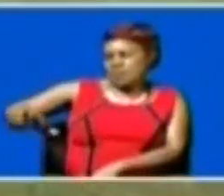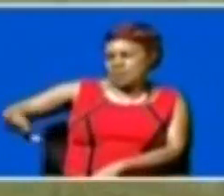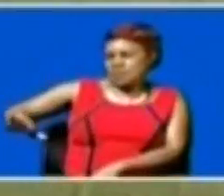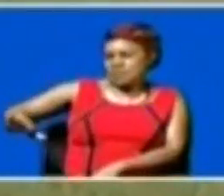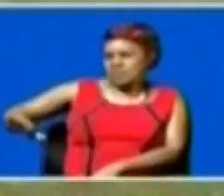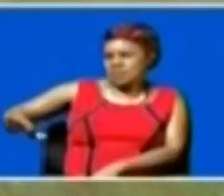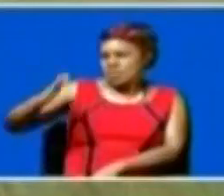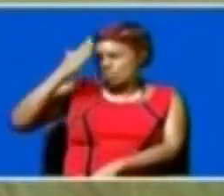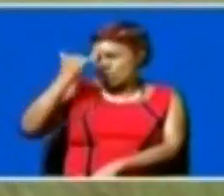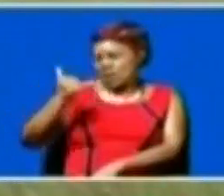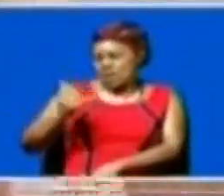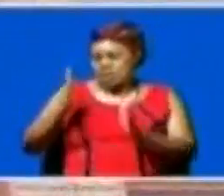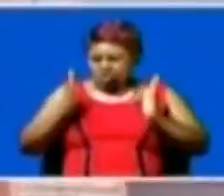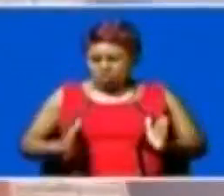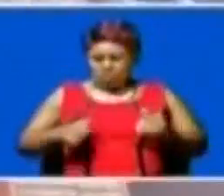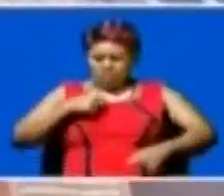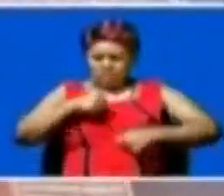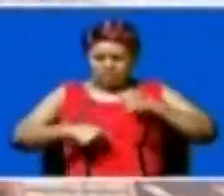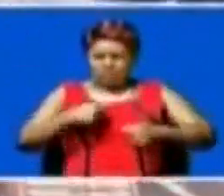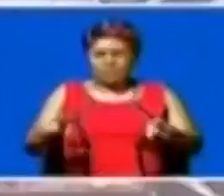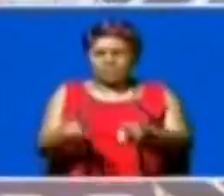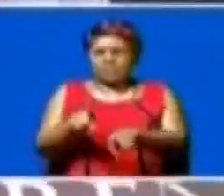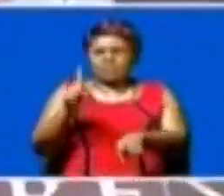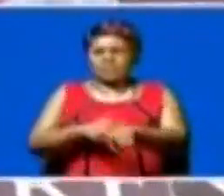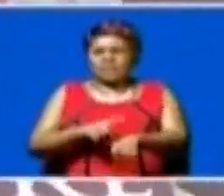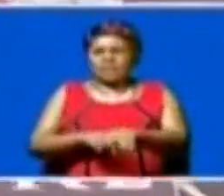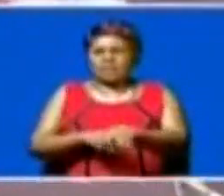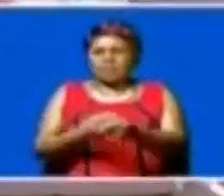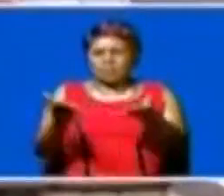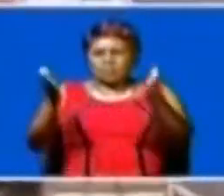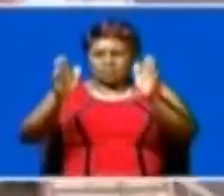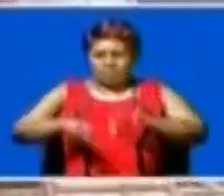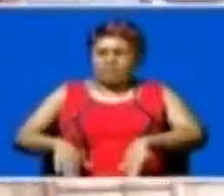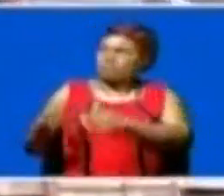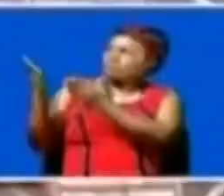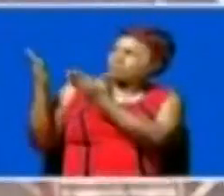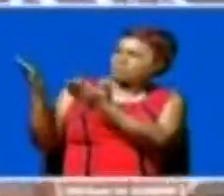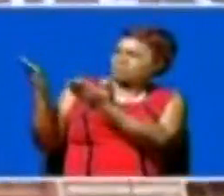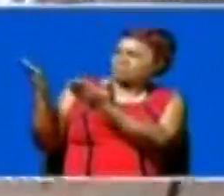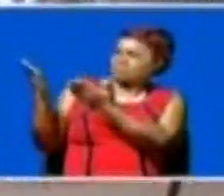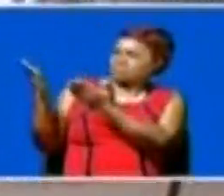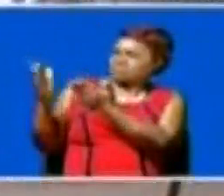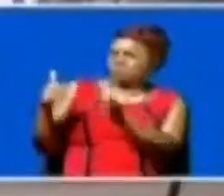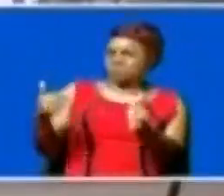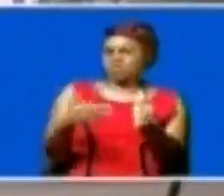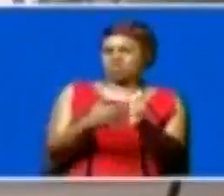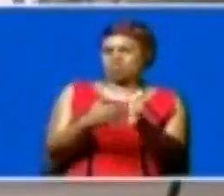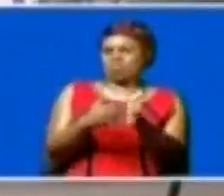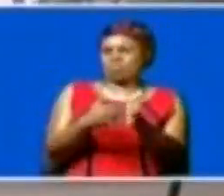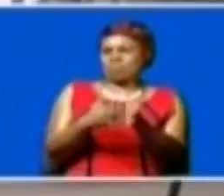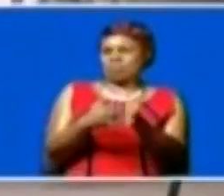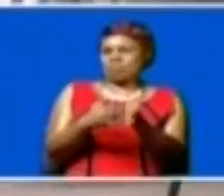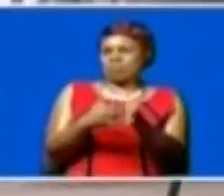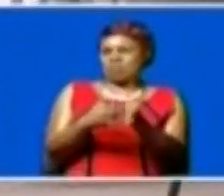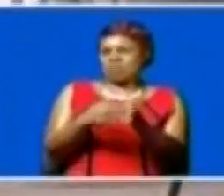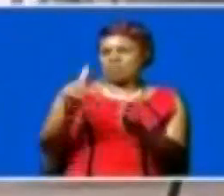thanks largely to human activity. Meanwhile, the anticipated demolition of Air Gate Center remains on hold, even with the expiry of